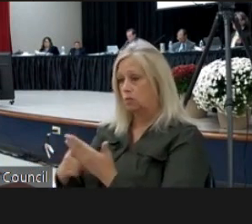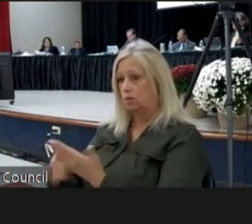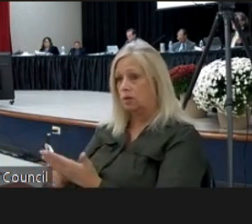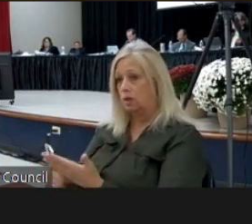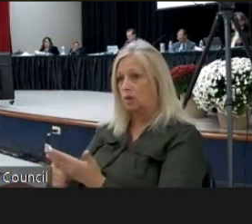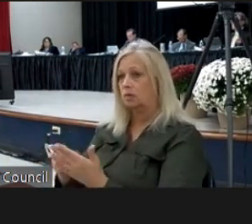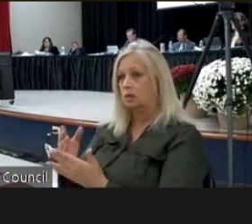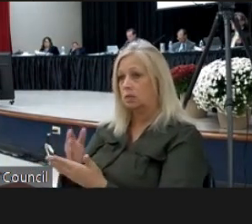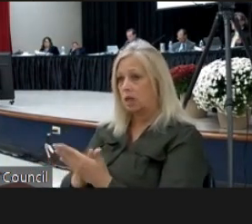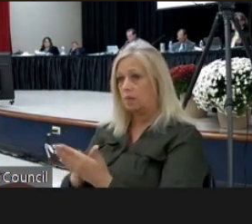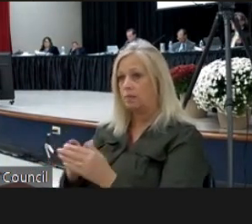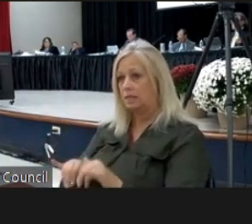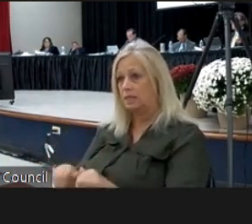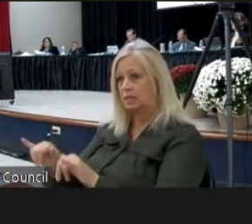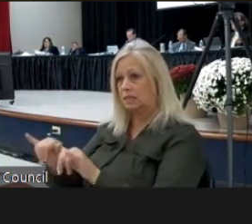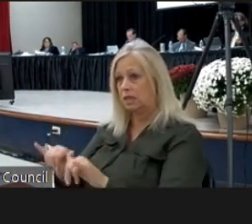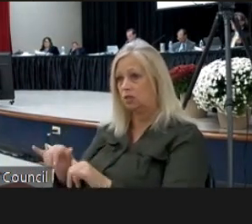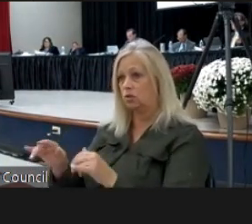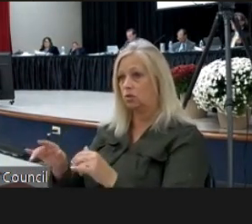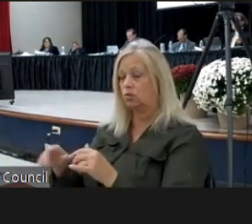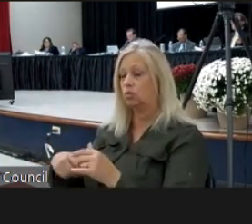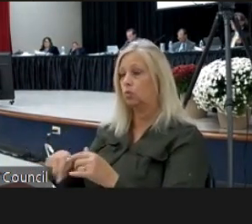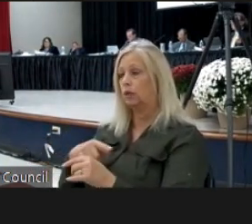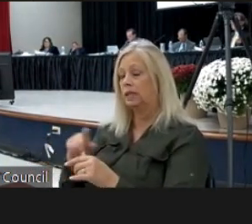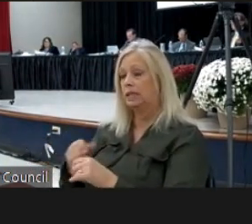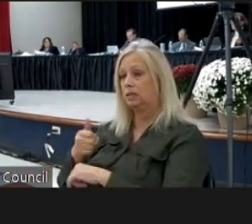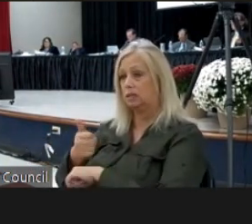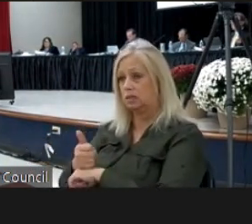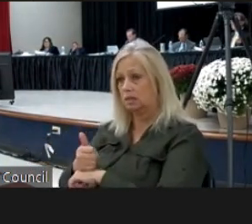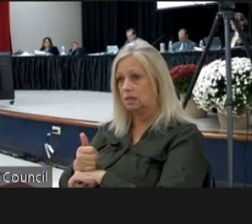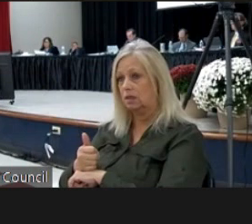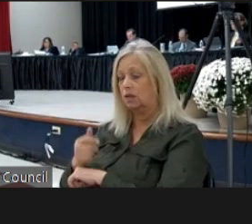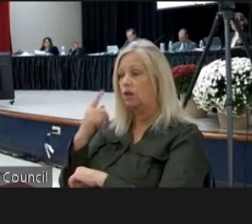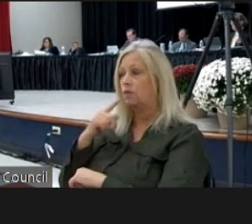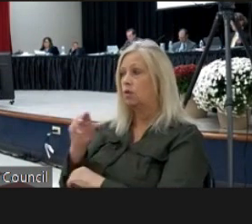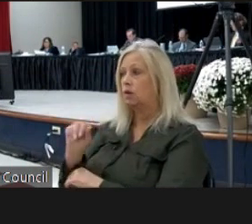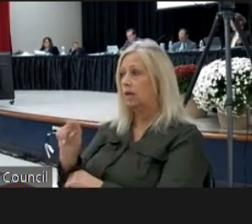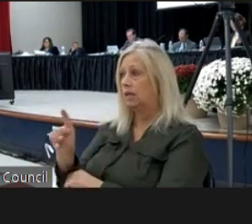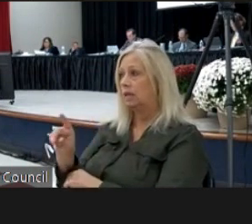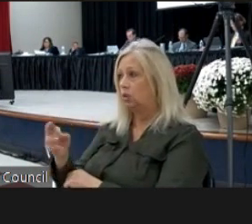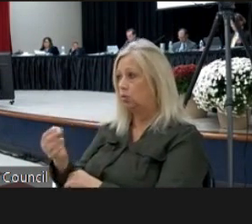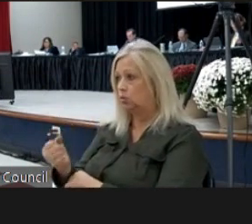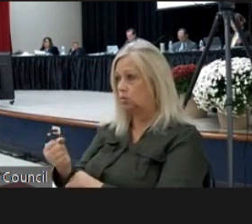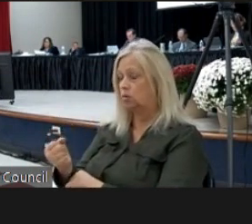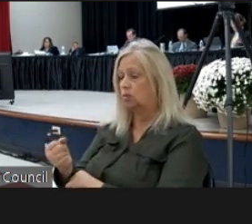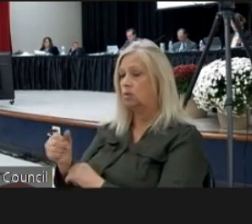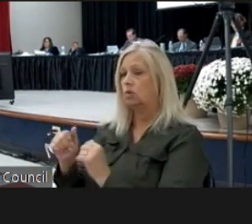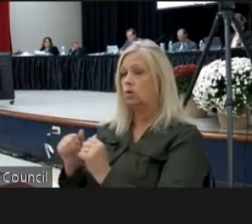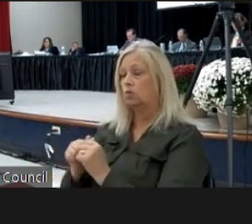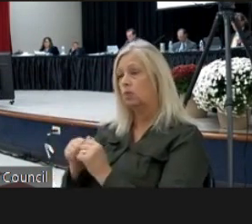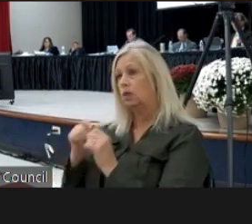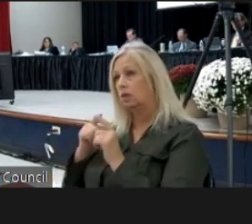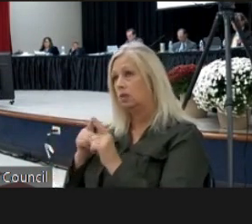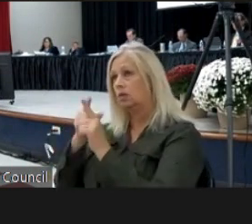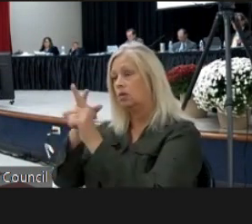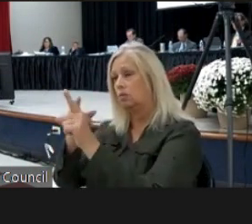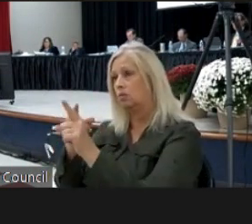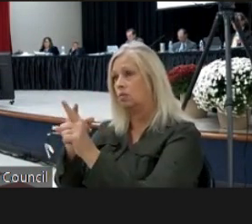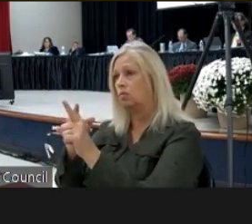of the standards that would need to be put in place for ADUs, with the ultimate goal of